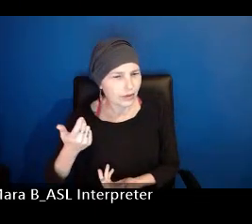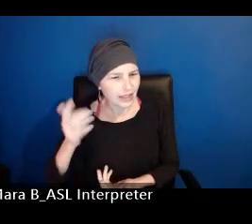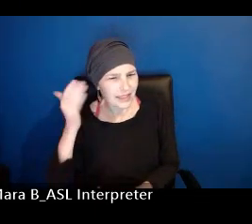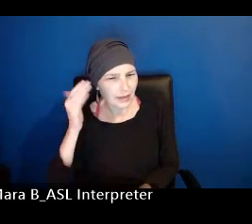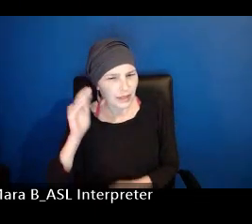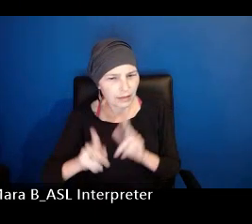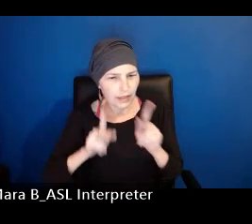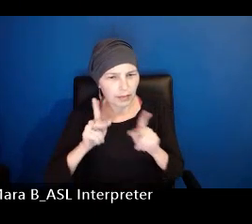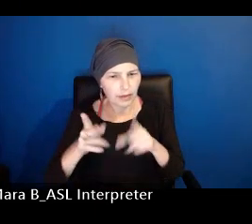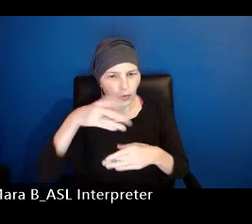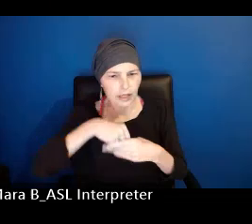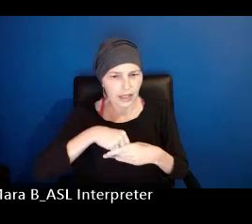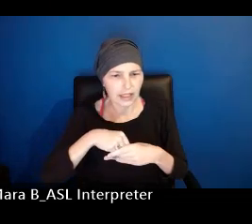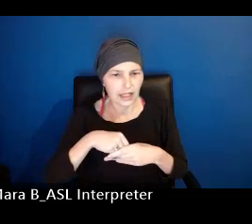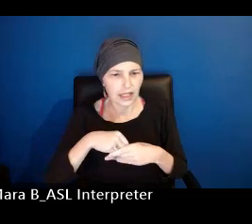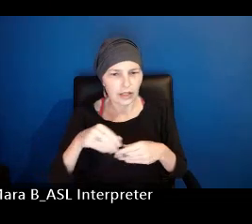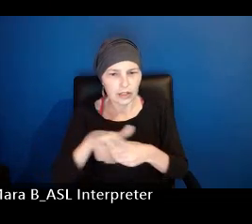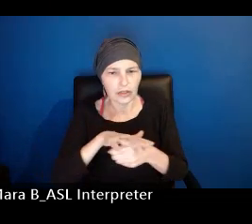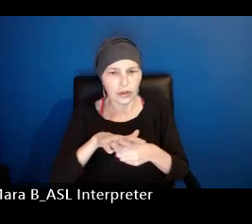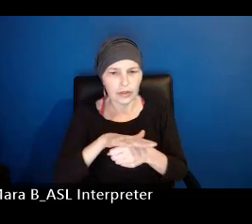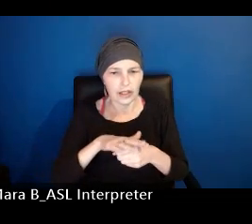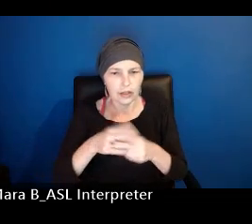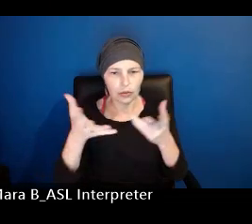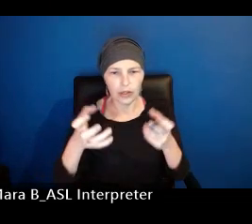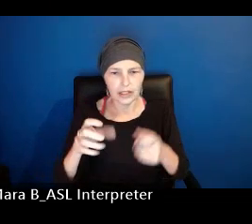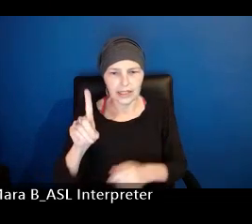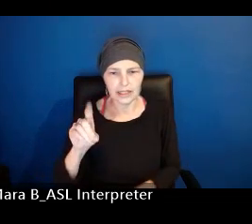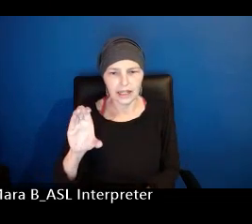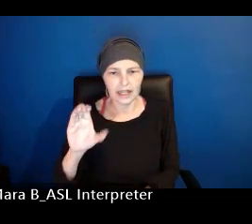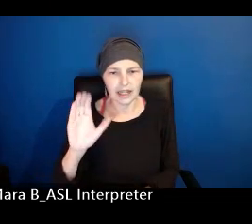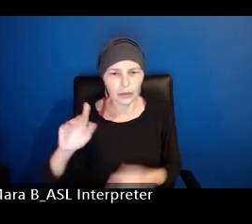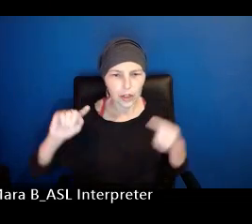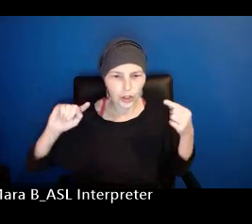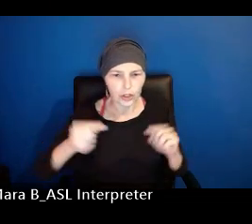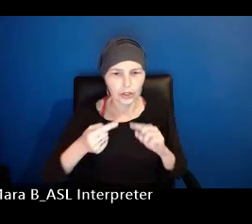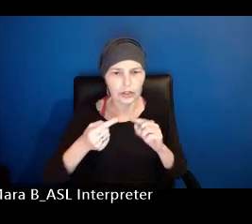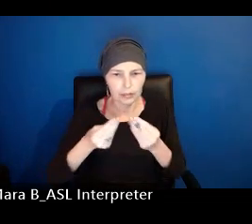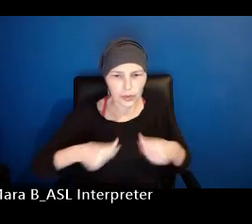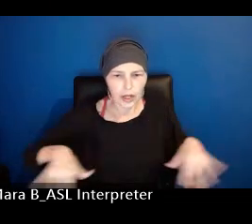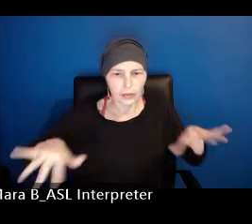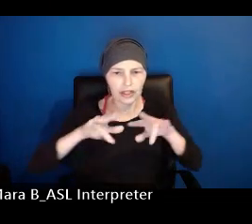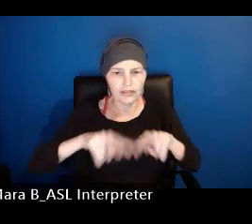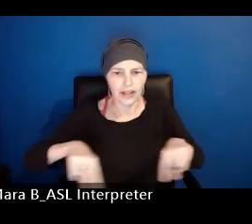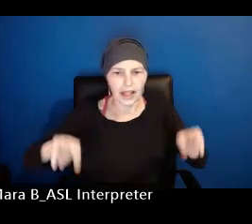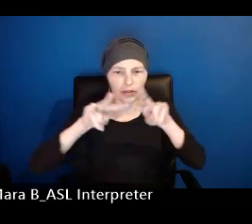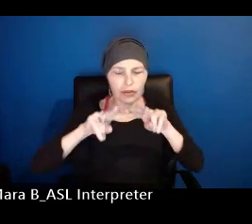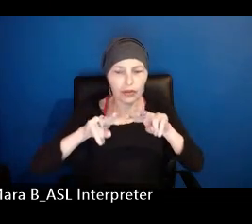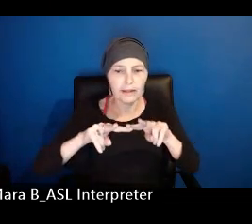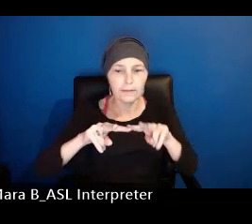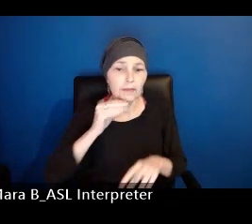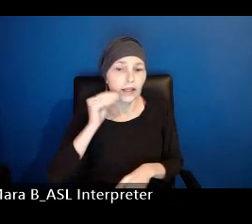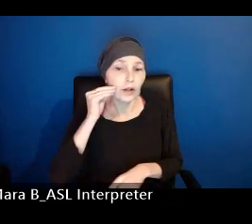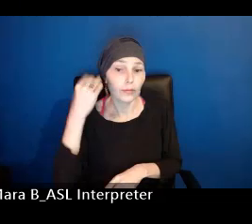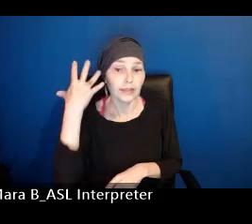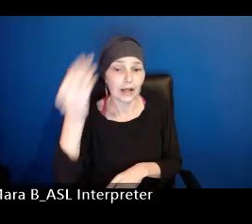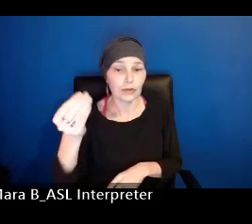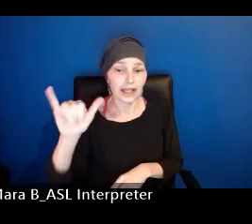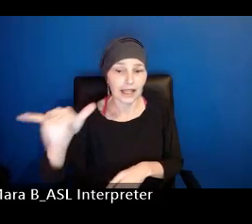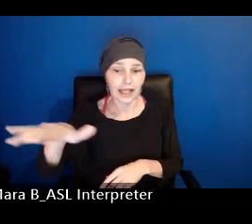want to decarbonize, it will hurt their property values, and homes that are outside the zone